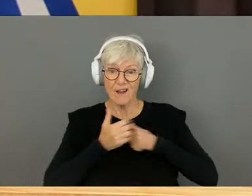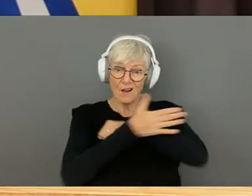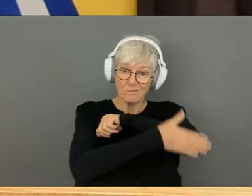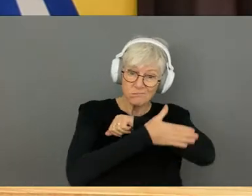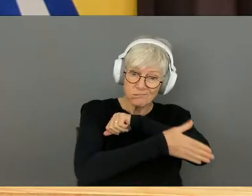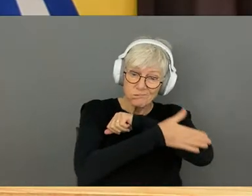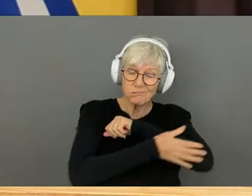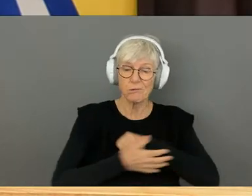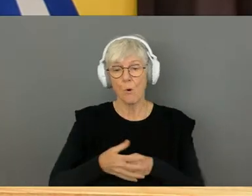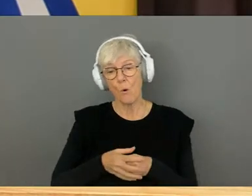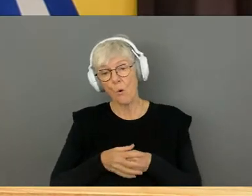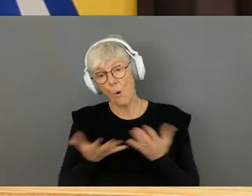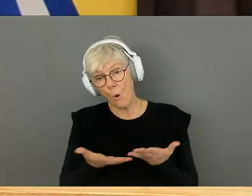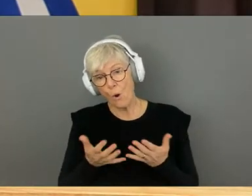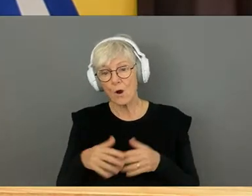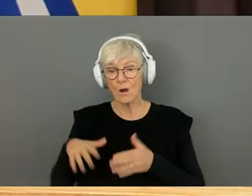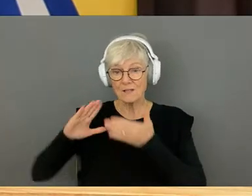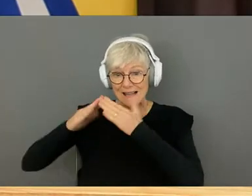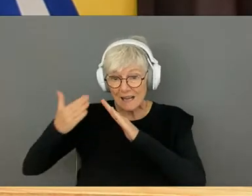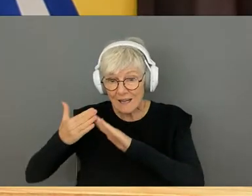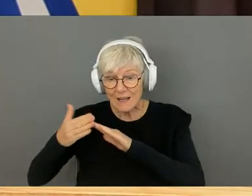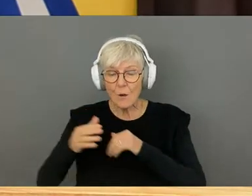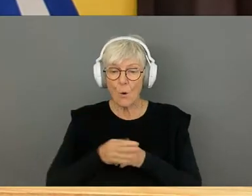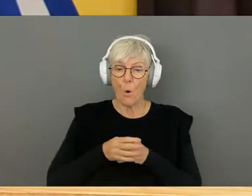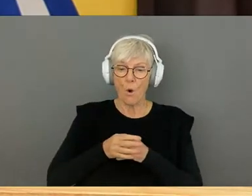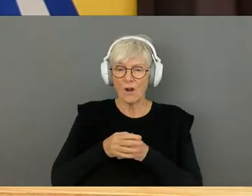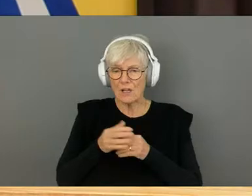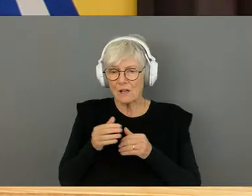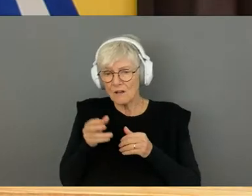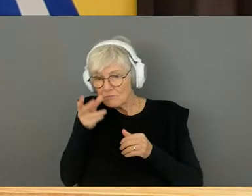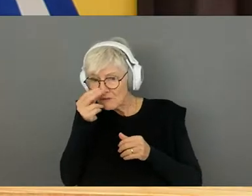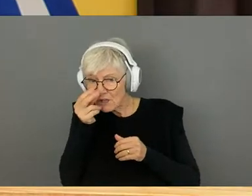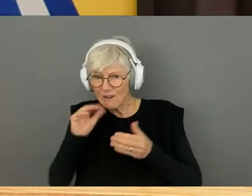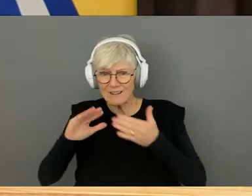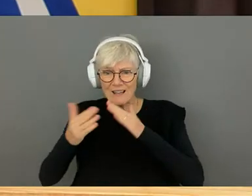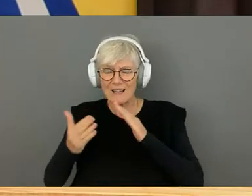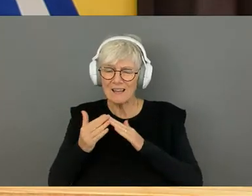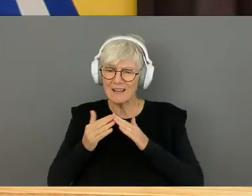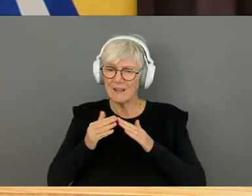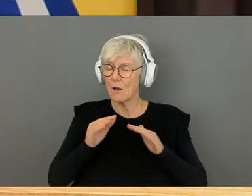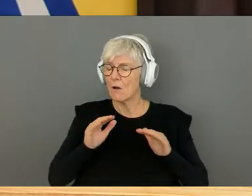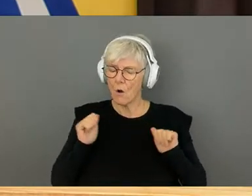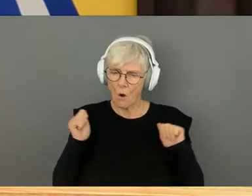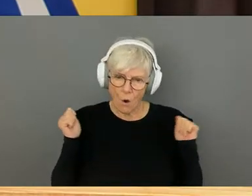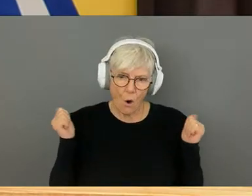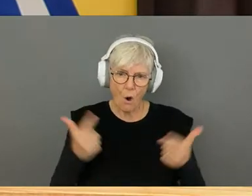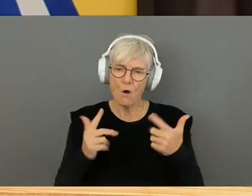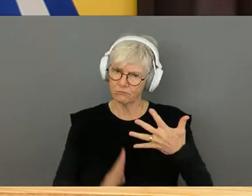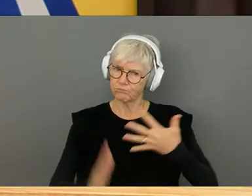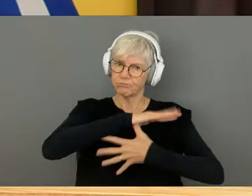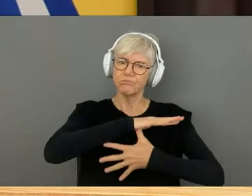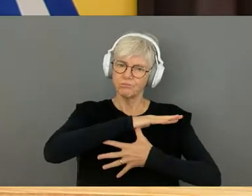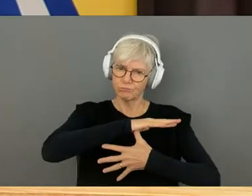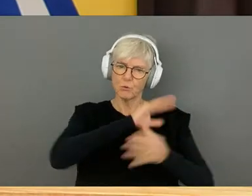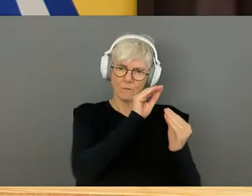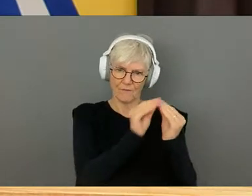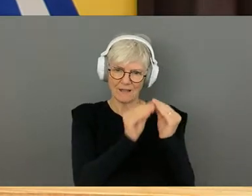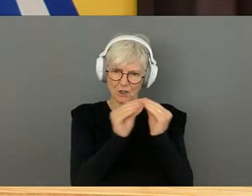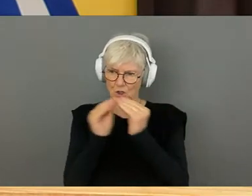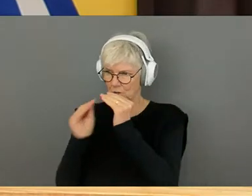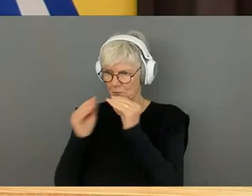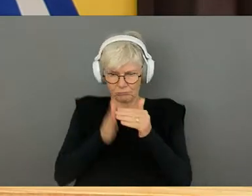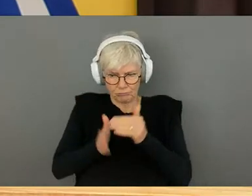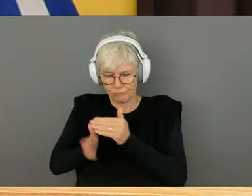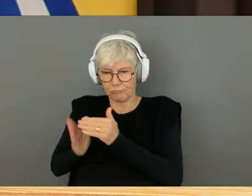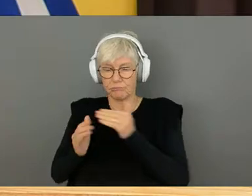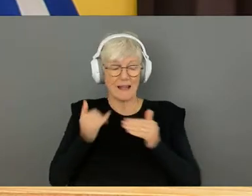between, getting your power restored is important to us. As we finish up in some areas, crews are moved to assist in other communities. We